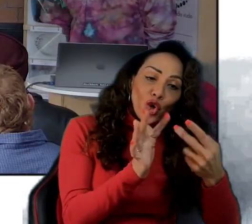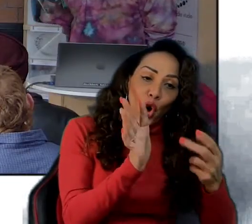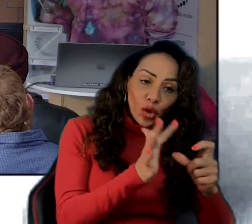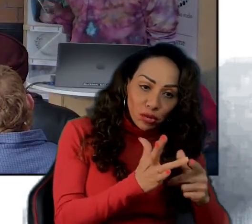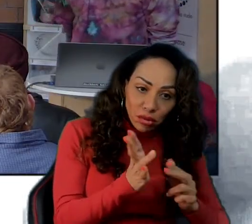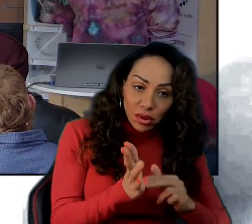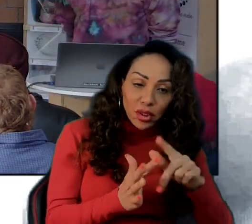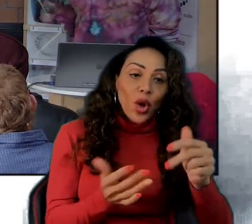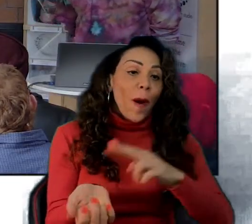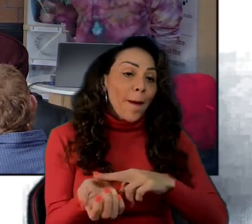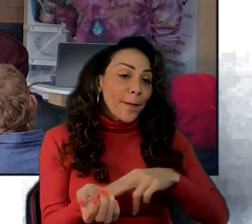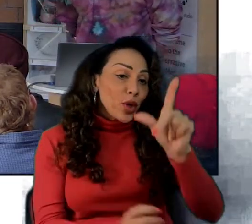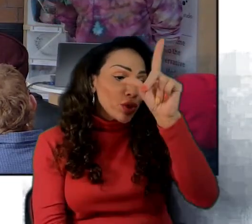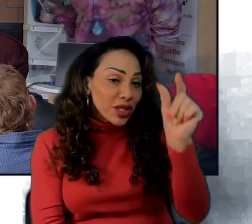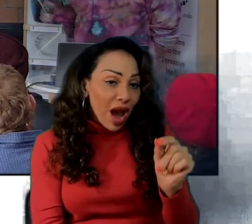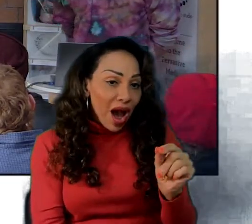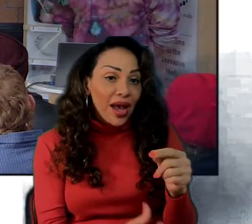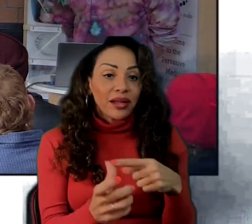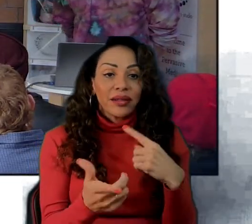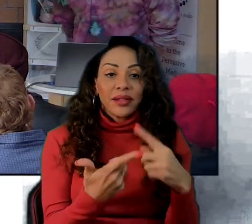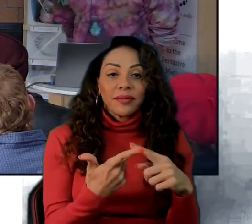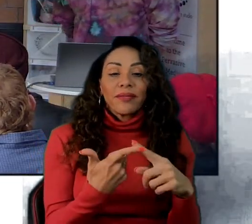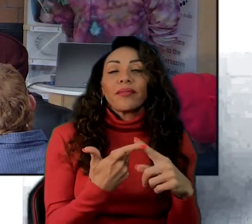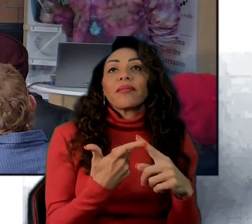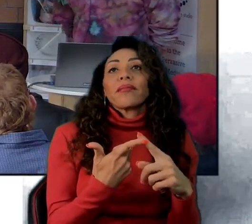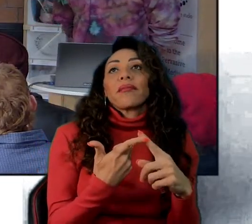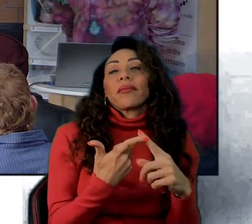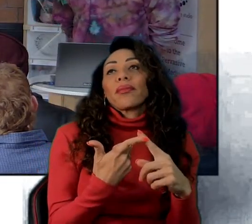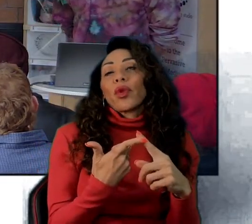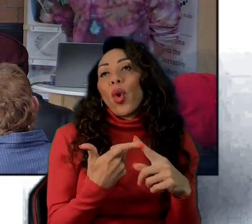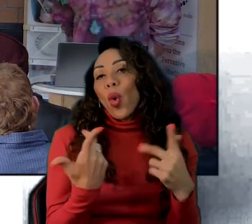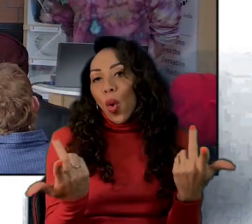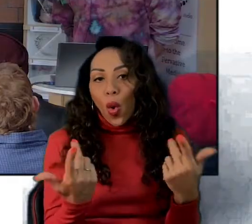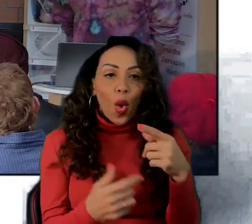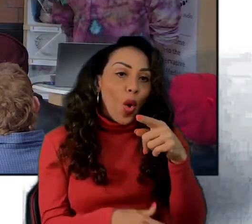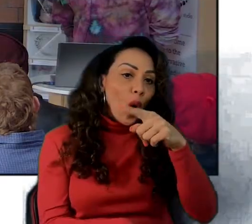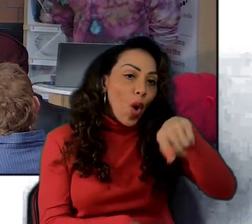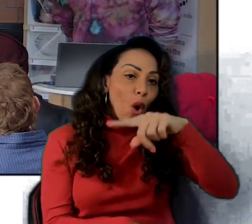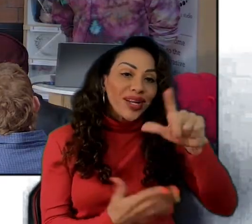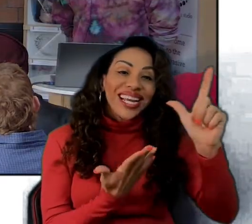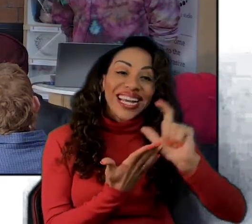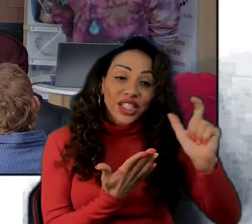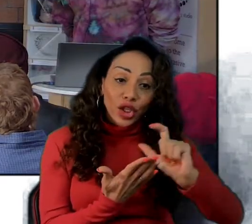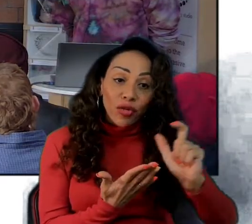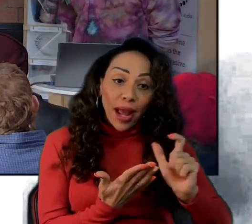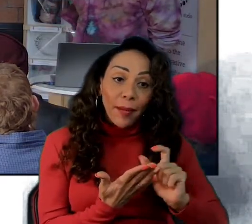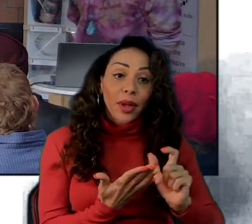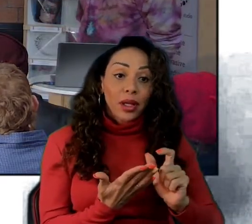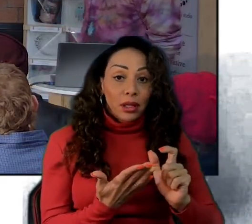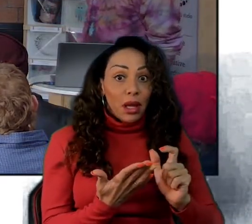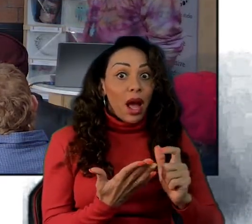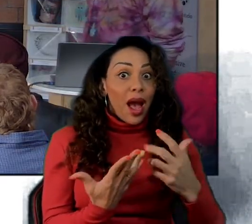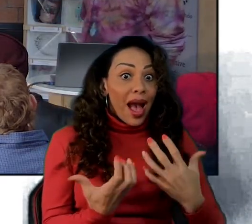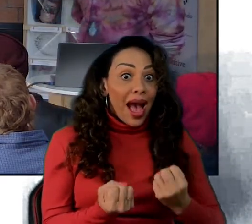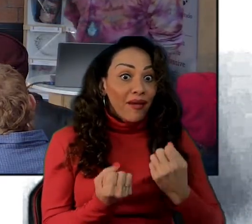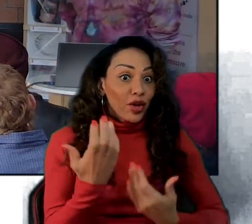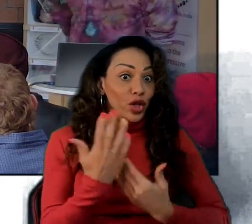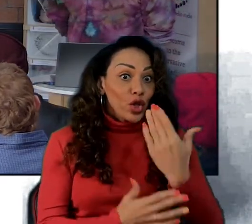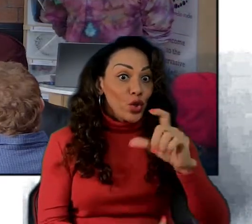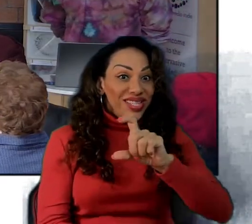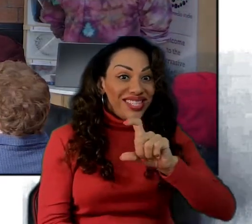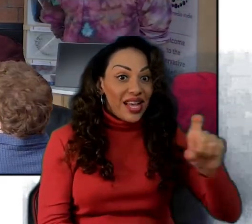pmstudiouk.bsky.social on Blue Sky, or at Pervasive Media Studio on Instagram. Or, starting this week, there's a new section on the Watershed website,